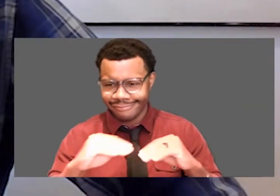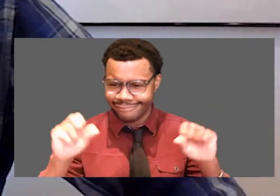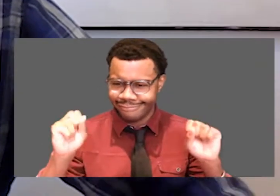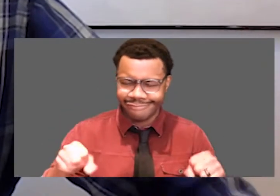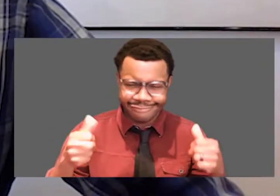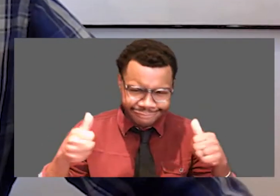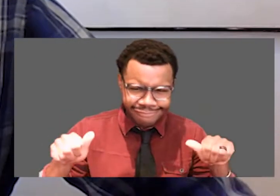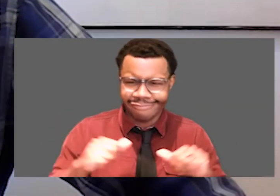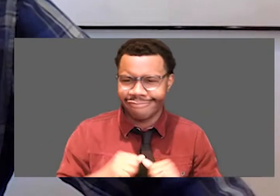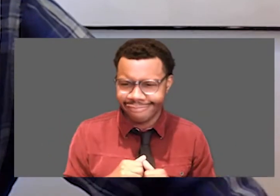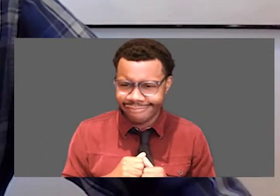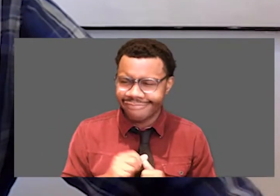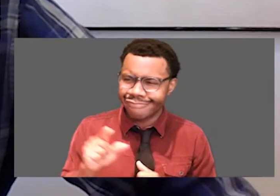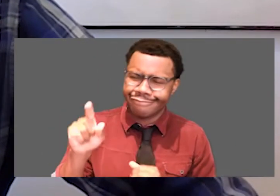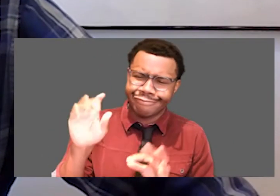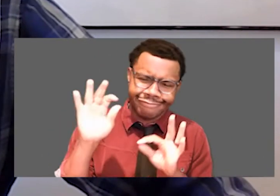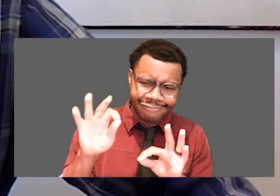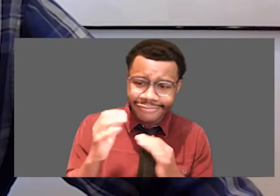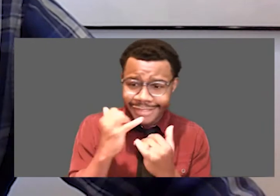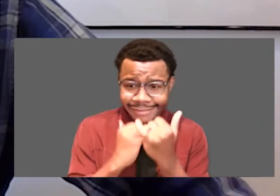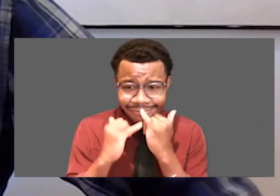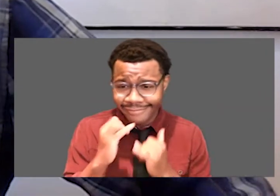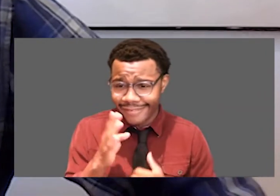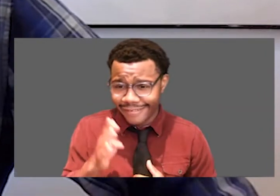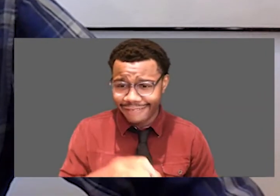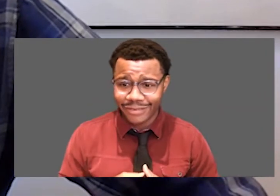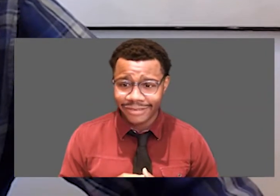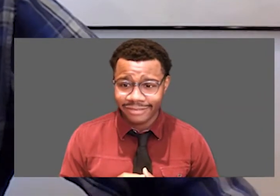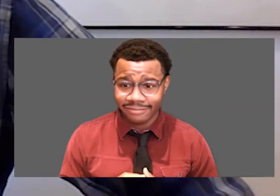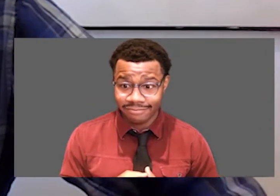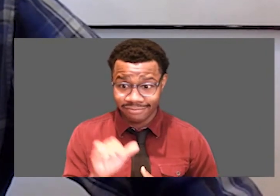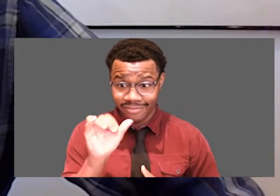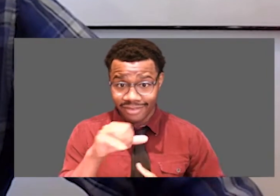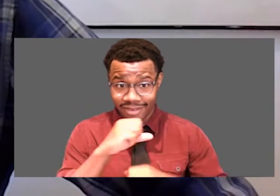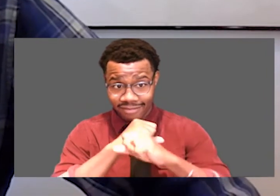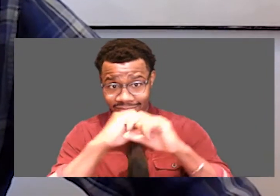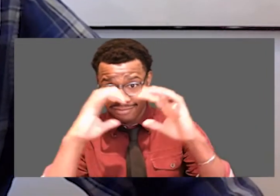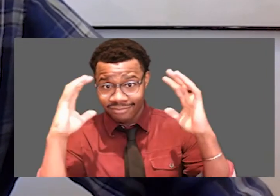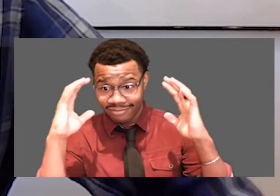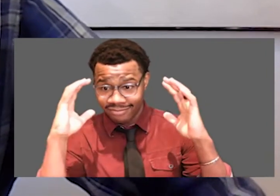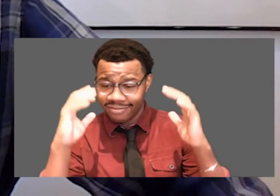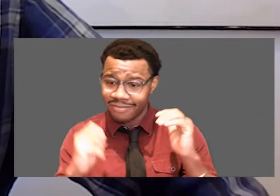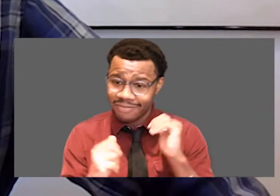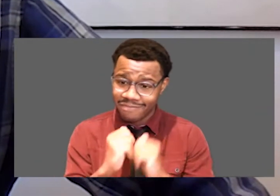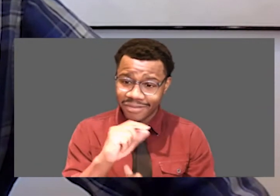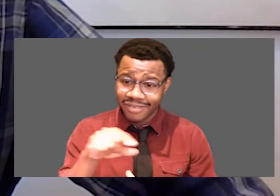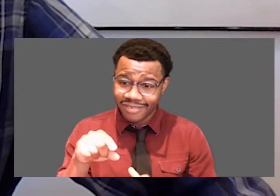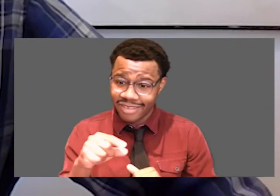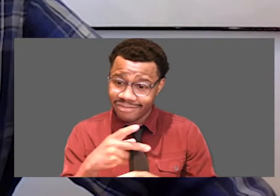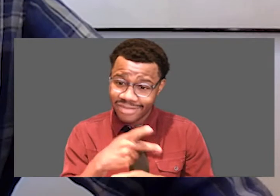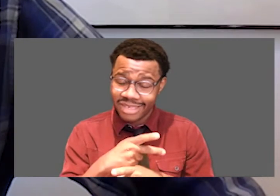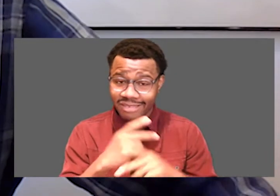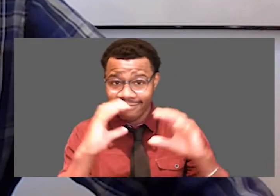is absolutely infallible. Some actually hold to this belief or some variation of it